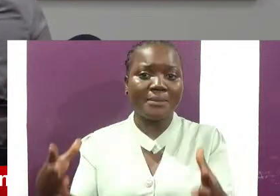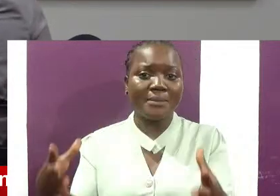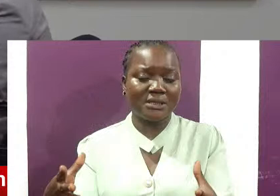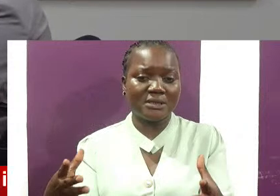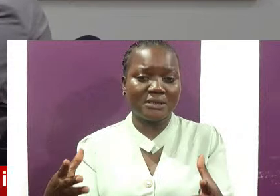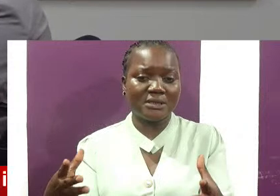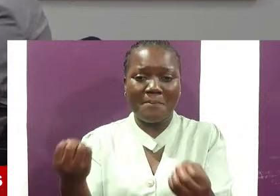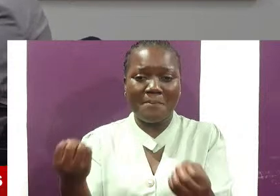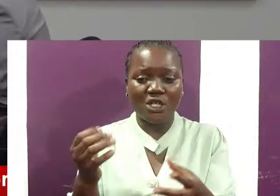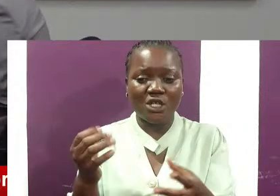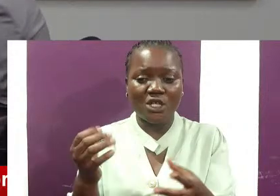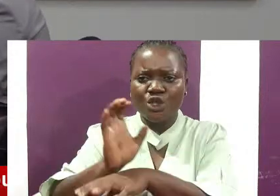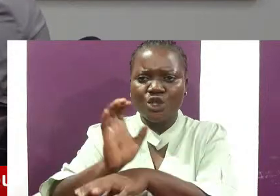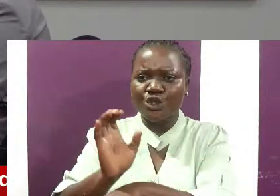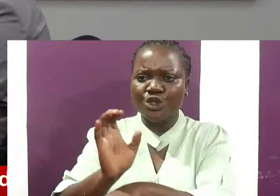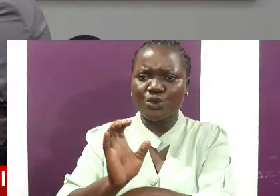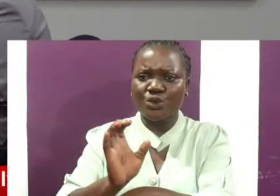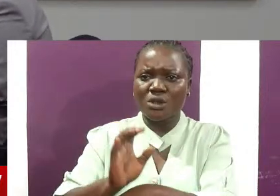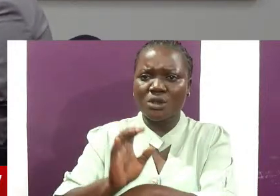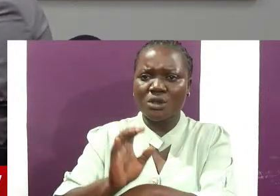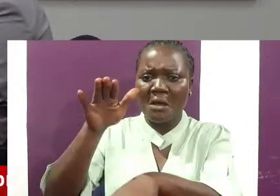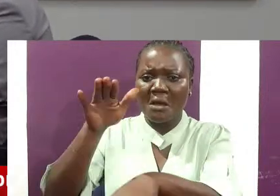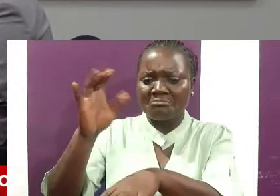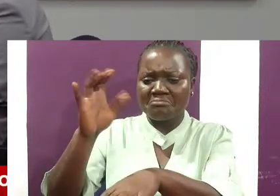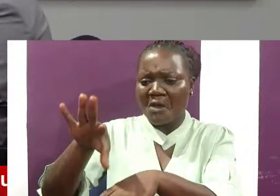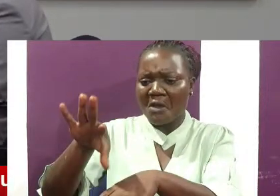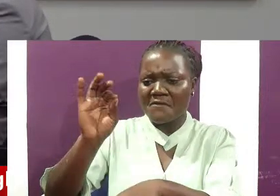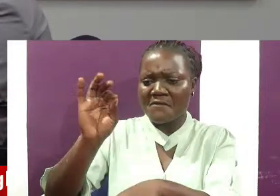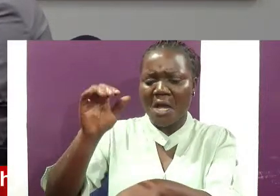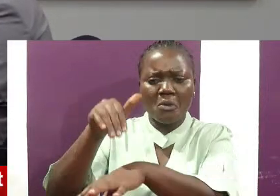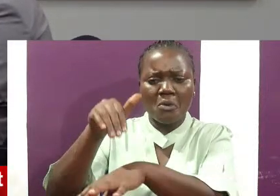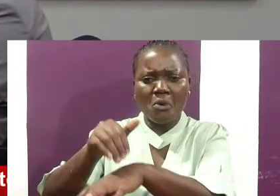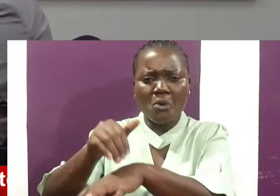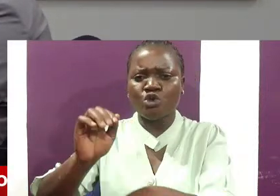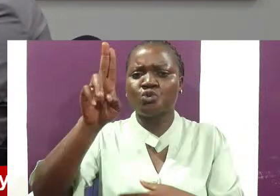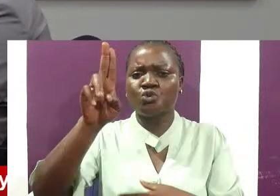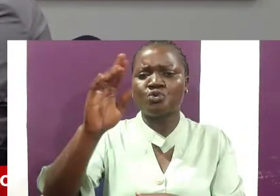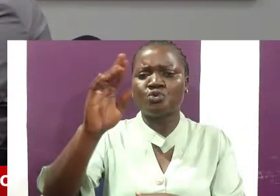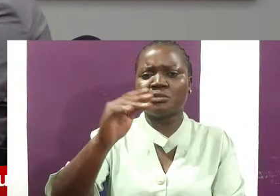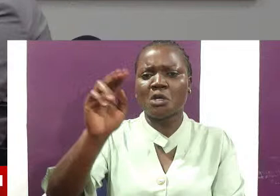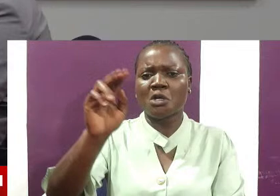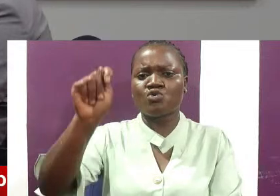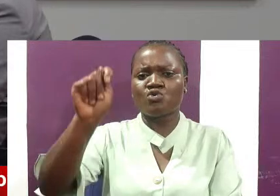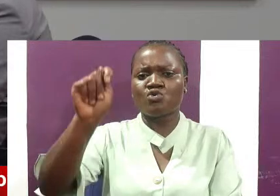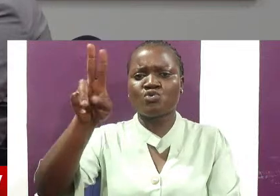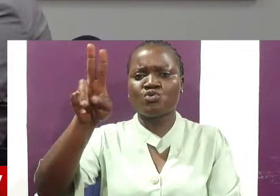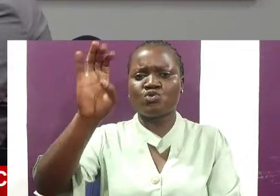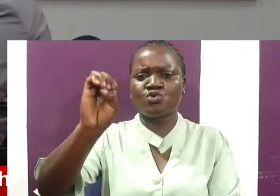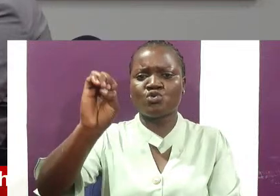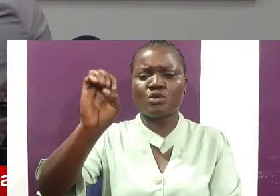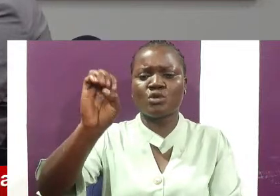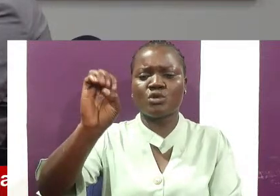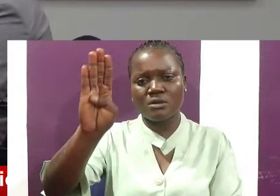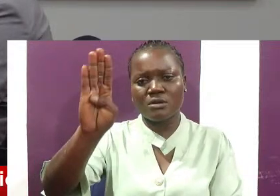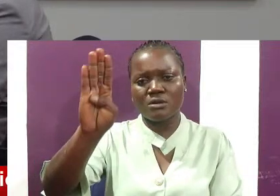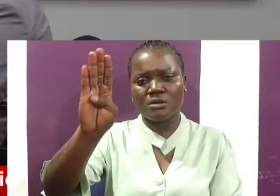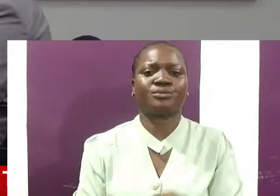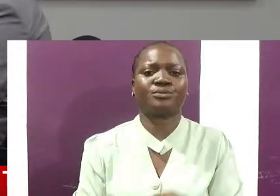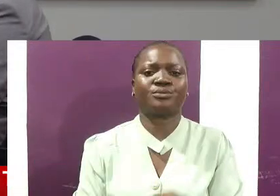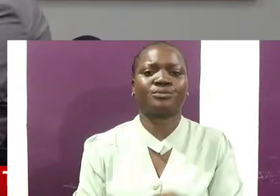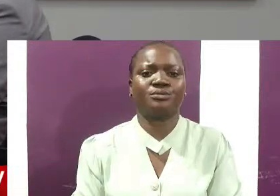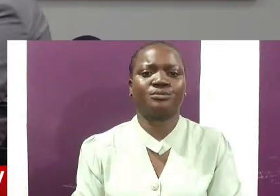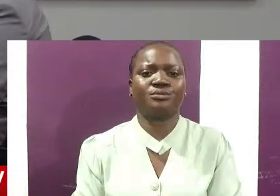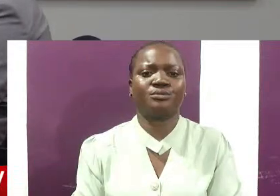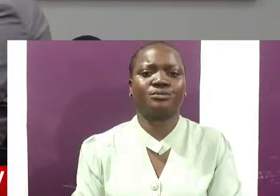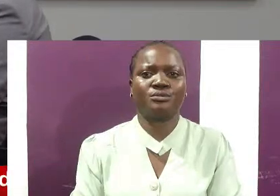that. You can find it on YouTube by just typing in Don Blackwell, why are there so many churches? And he does a great overview of